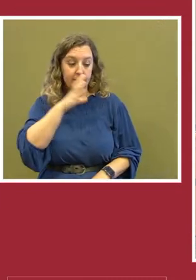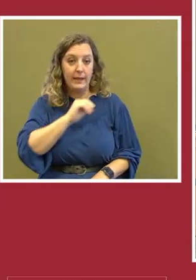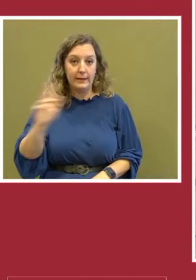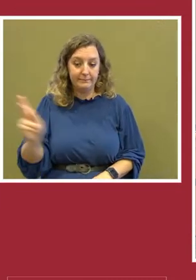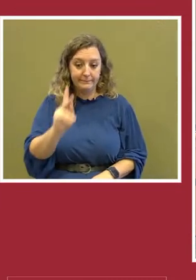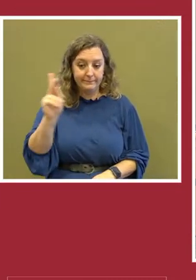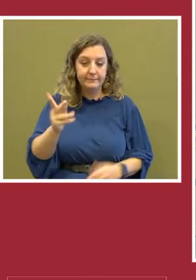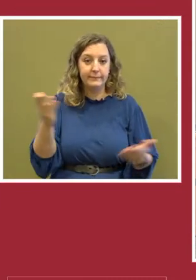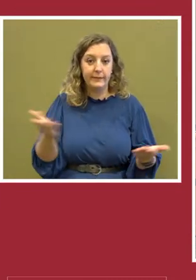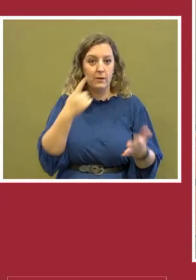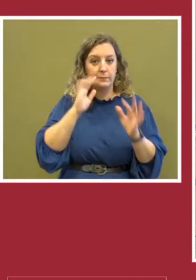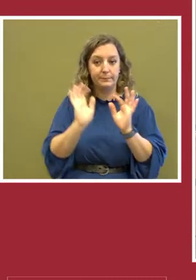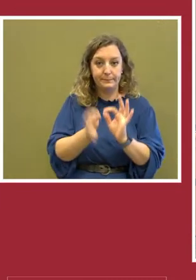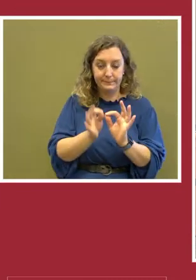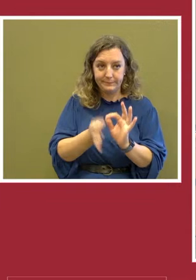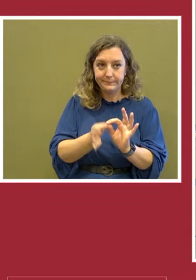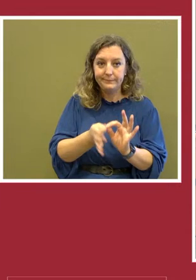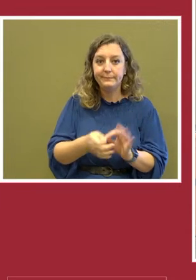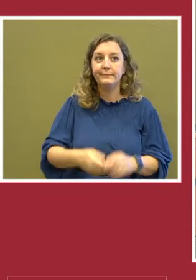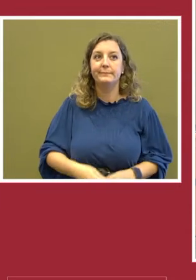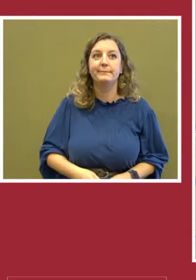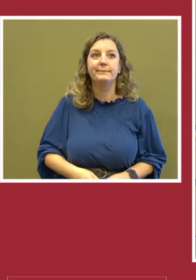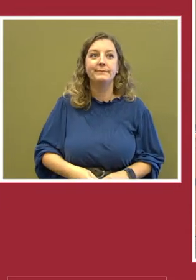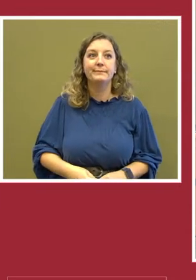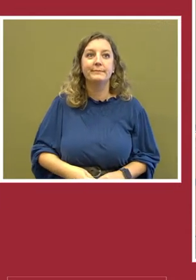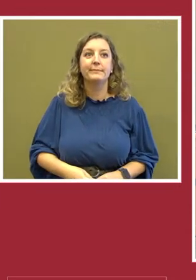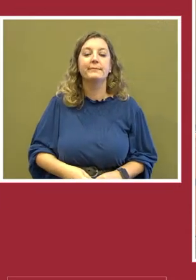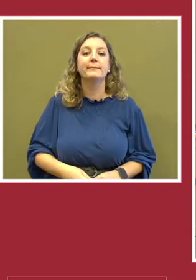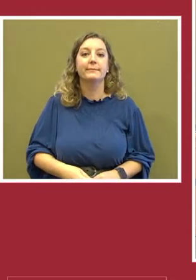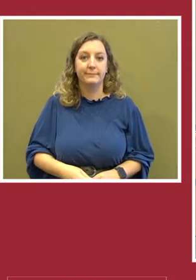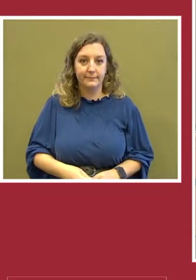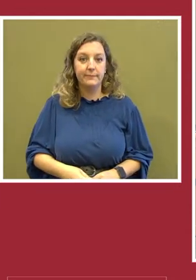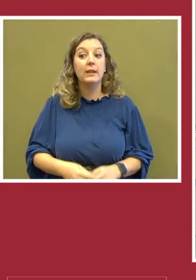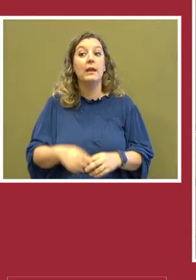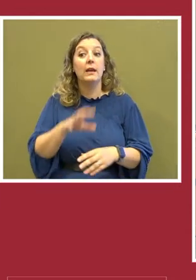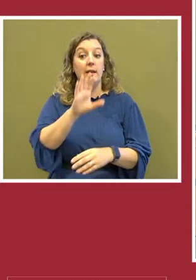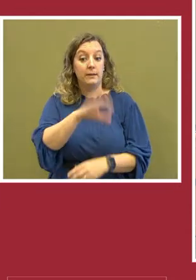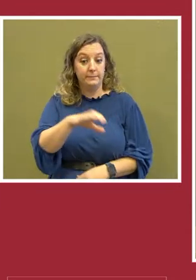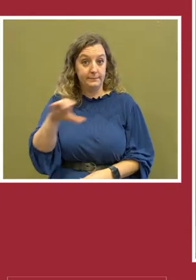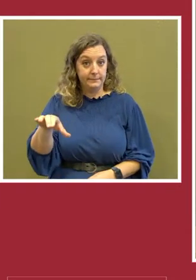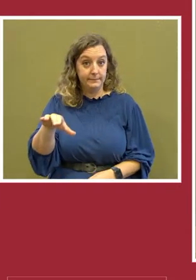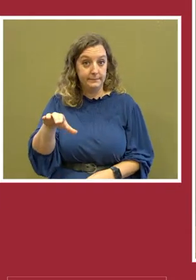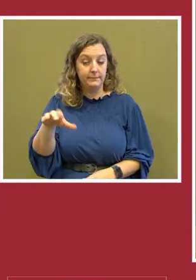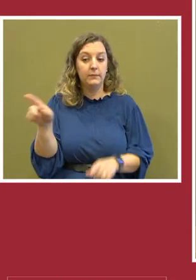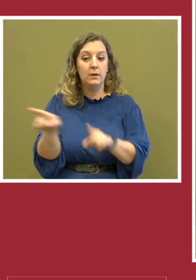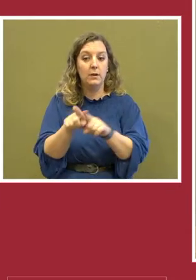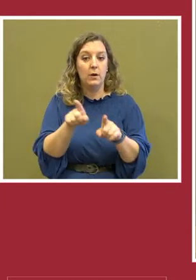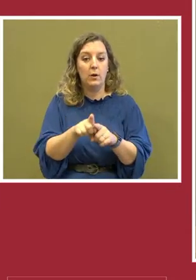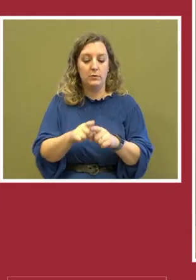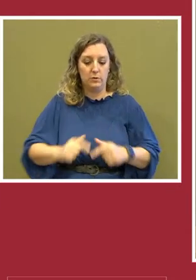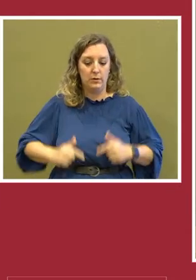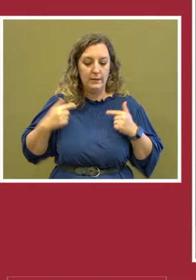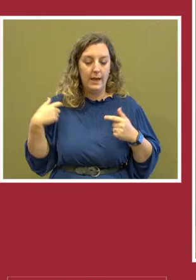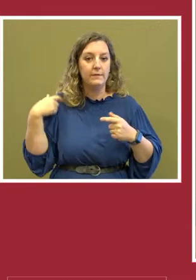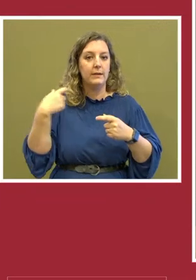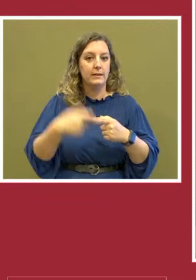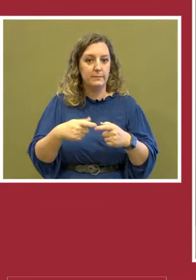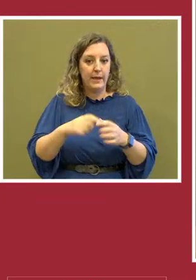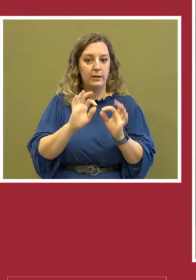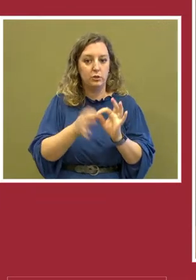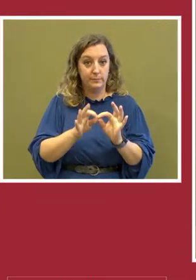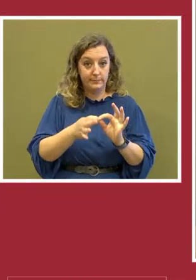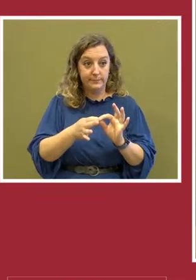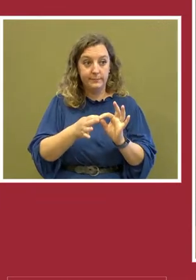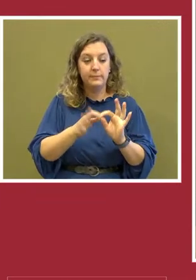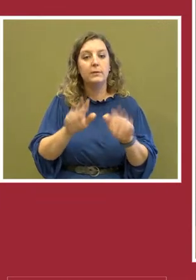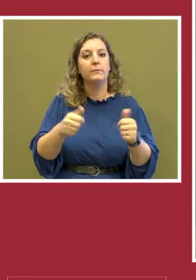Kayla Celadon joining us for ASL interpretation and closed captioning, as well as live Spanish interpretation of tonight's